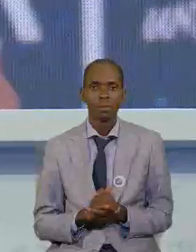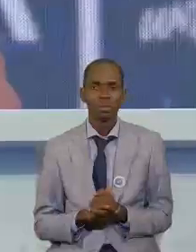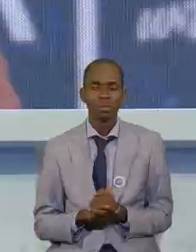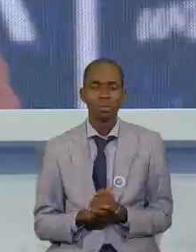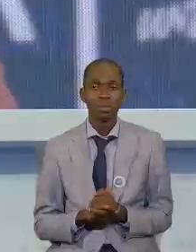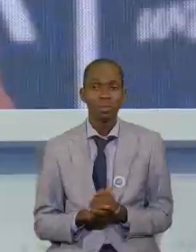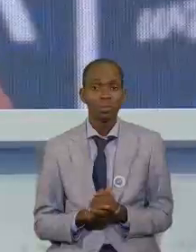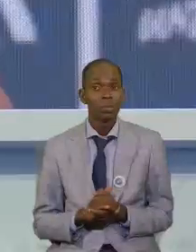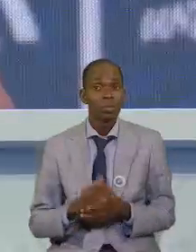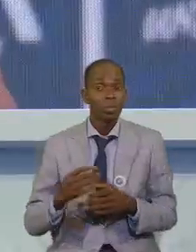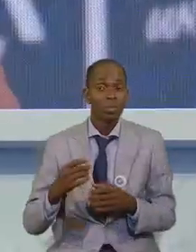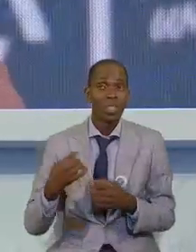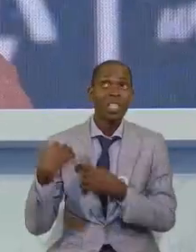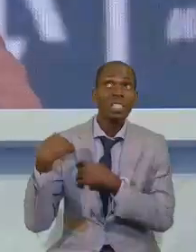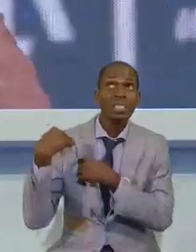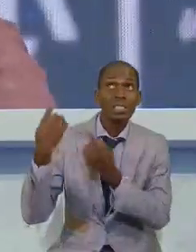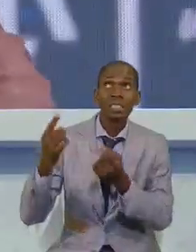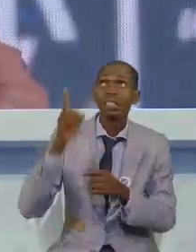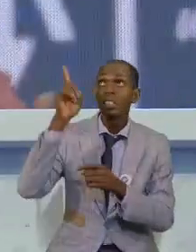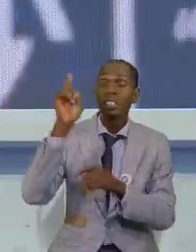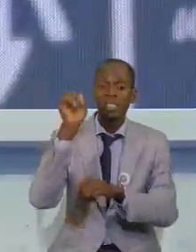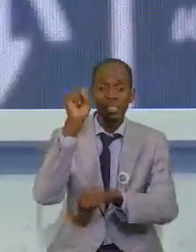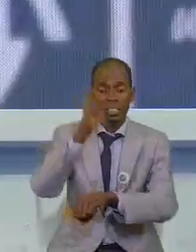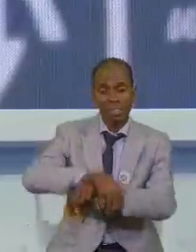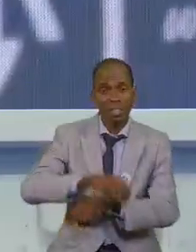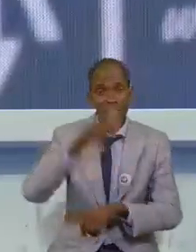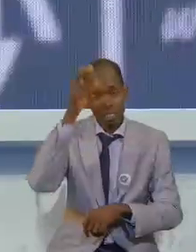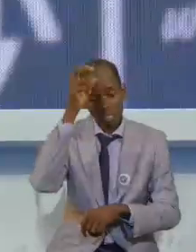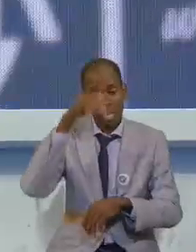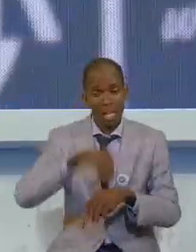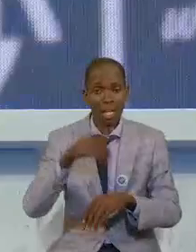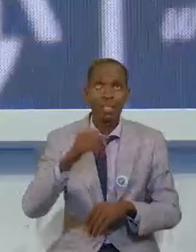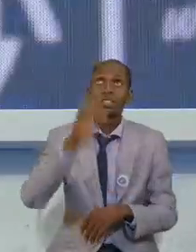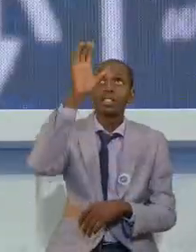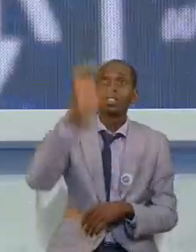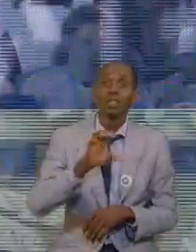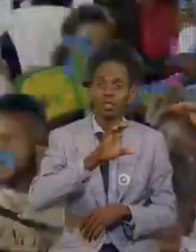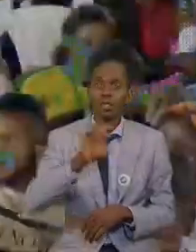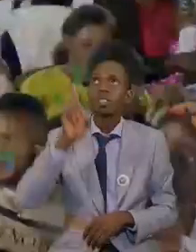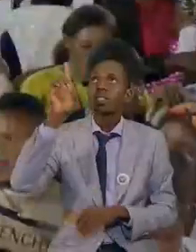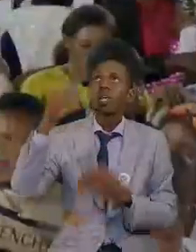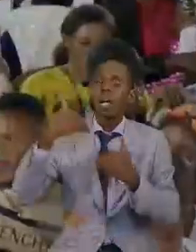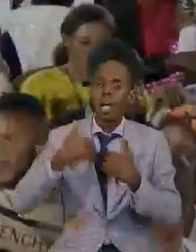Since he defeated Satan at the cross, he has given us the key.